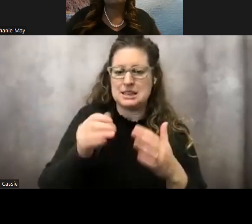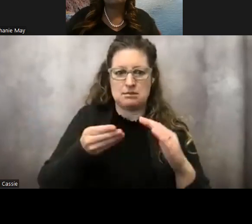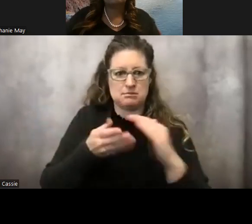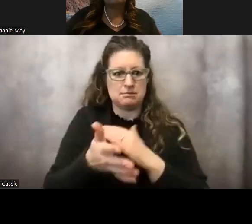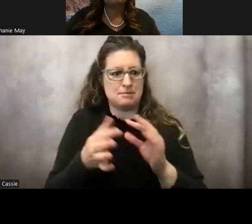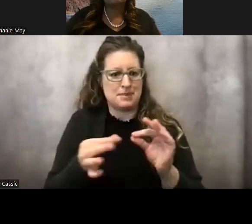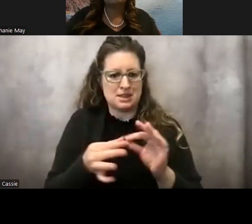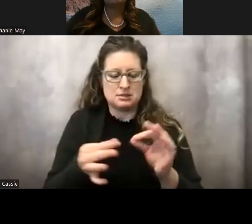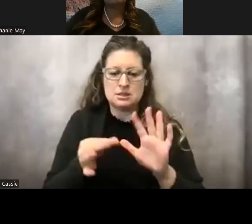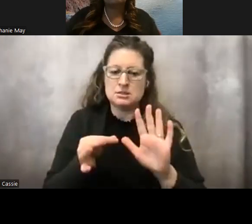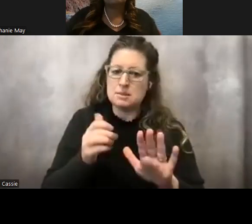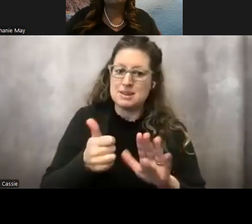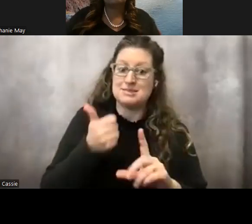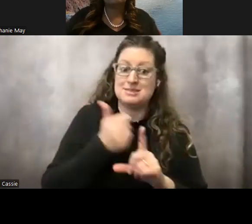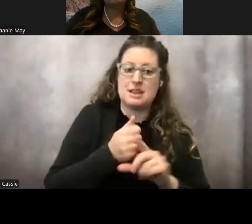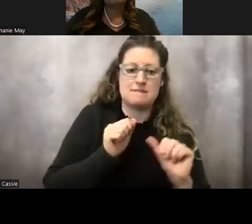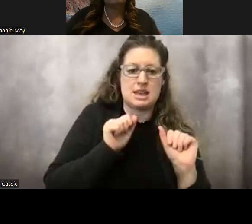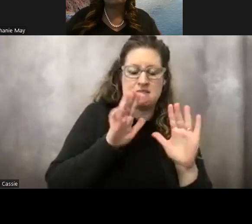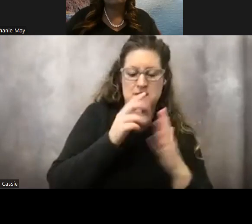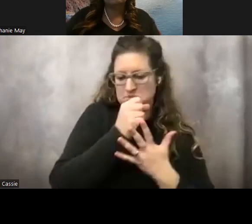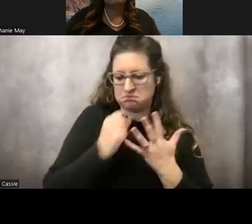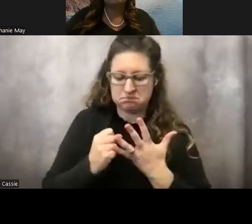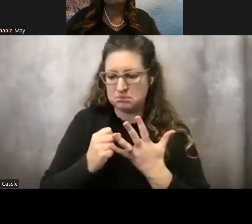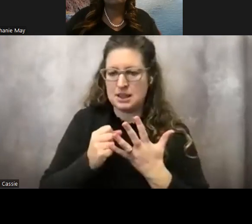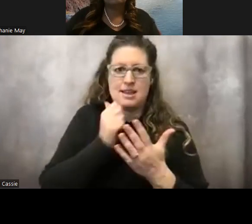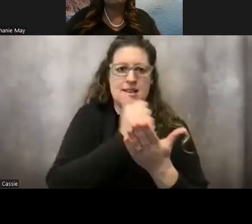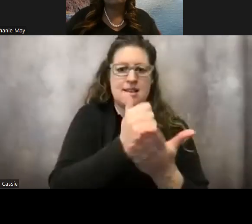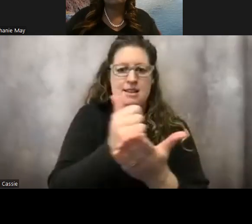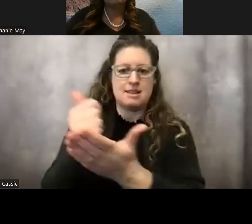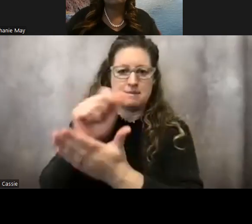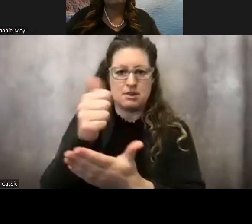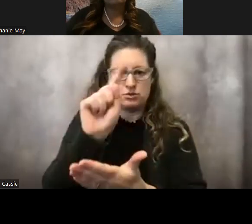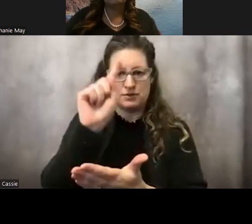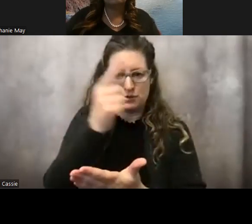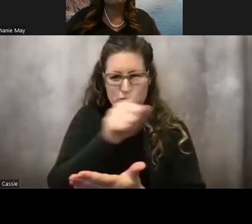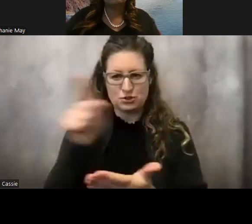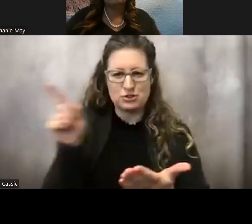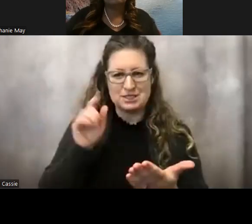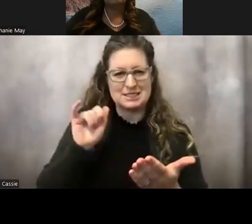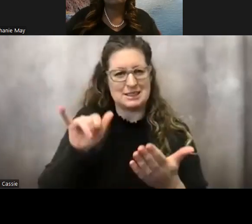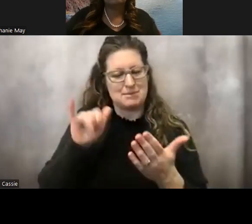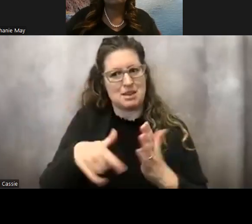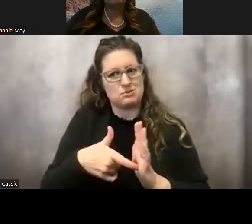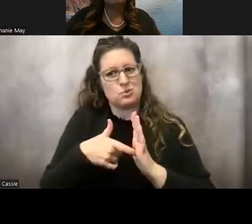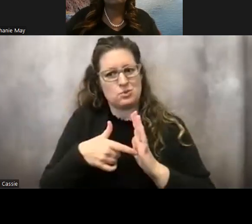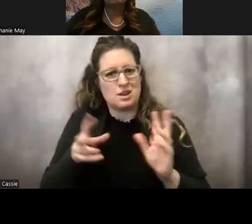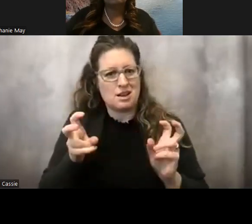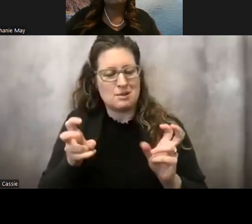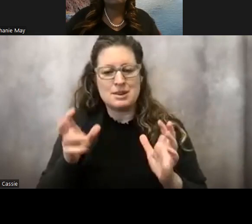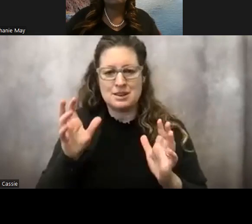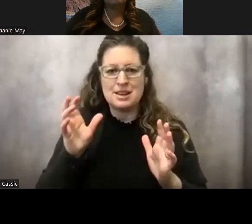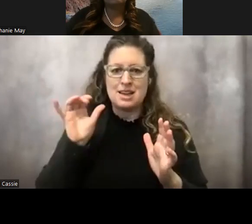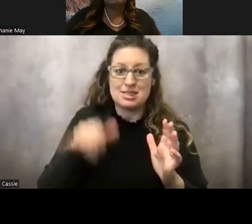have to change leadership styles around those messages. And that's harder to do than telling people to, just take a yoga